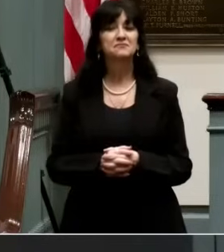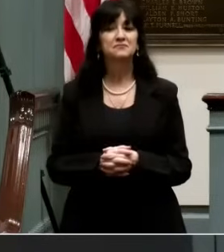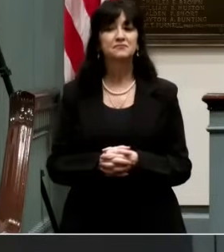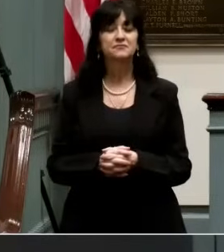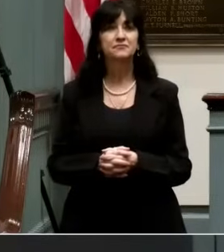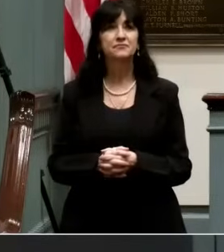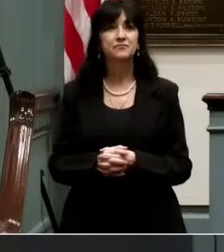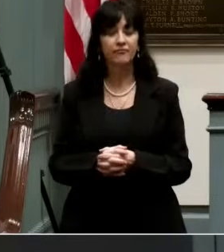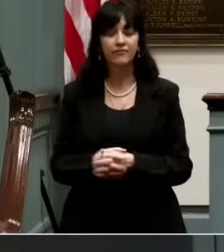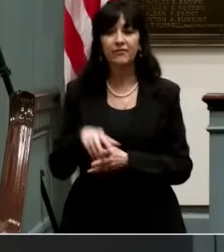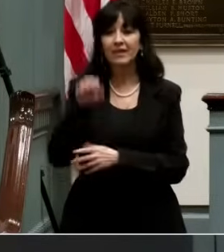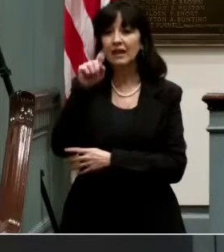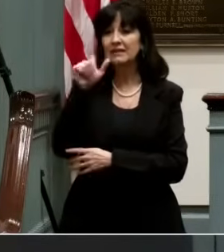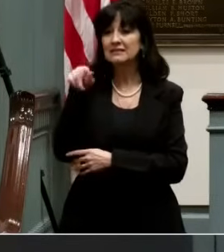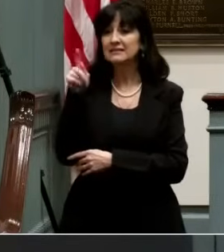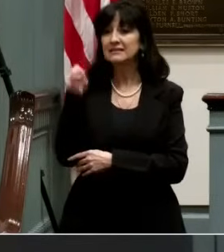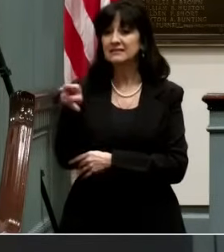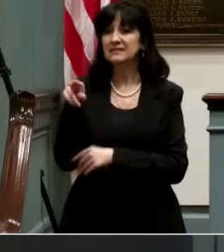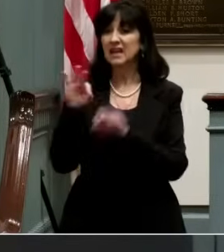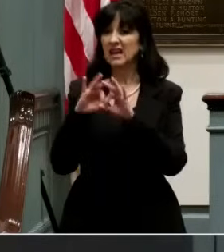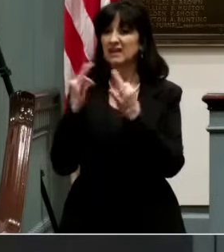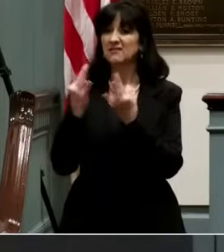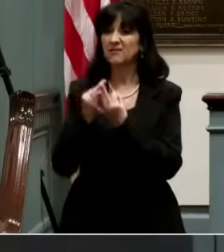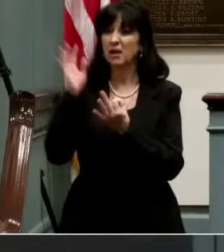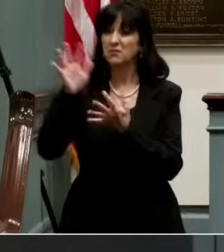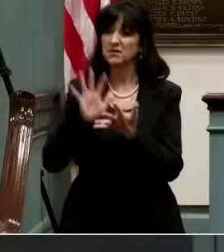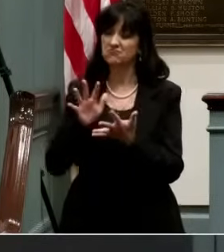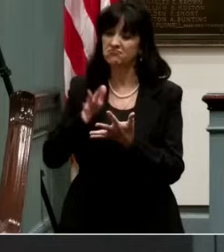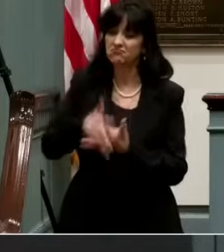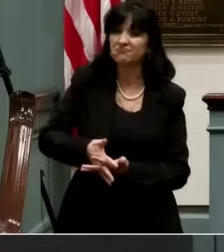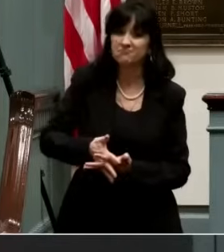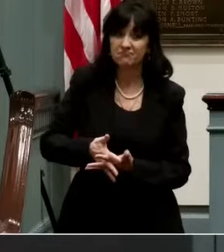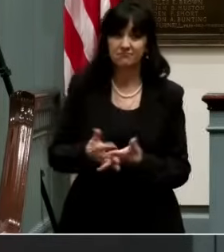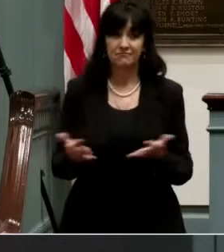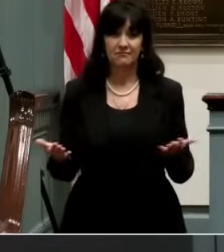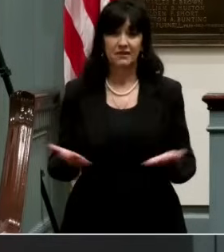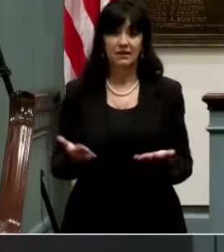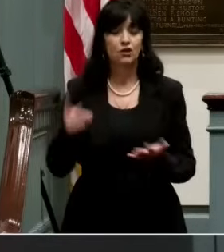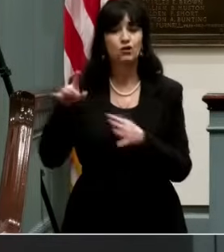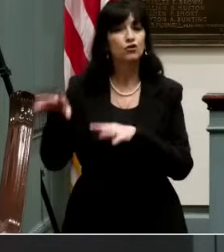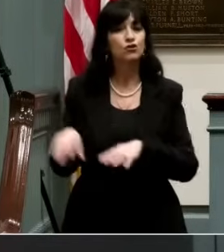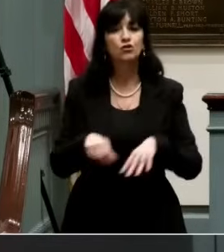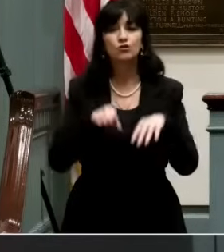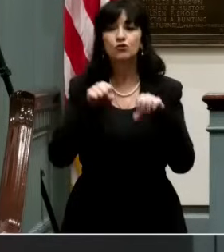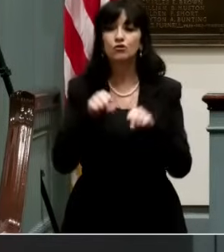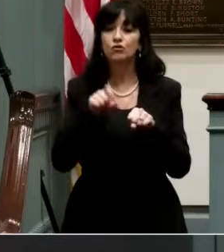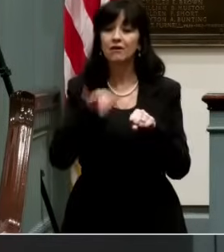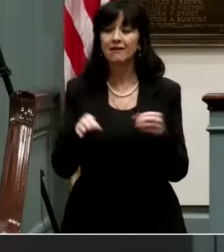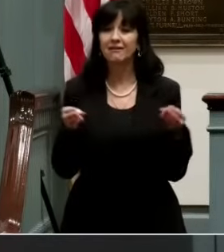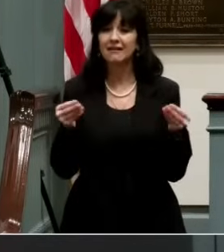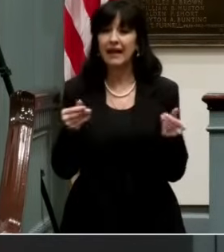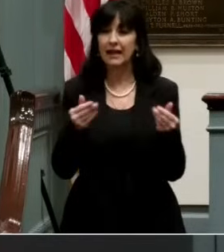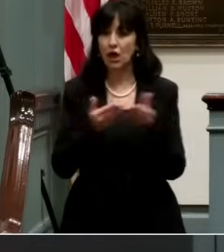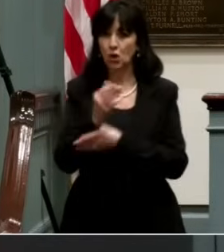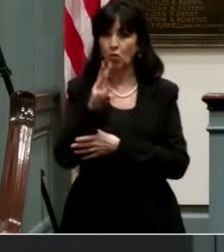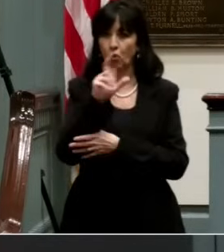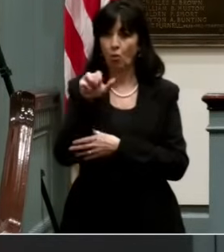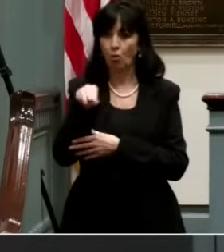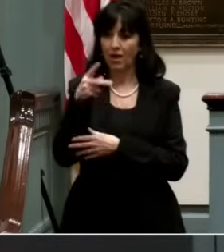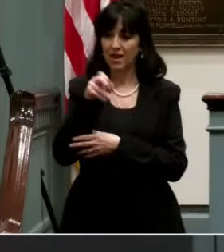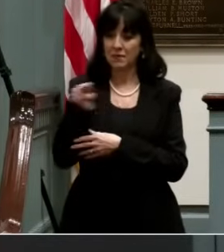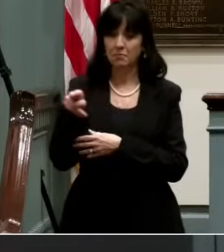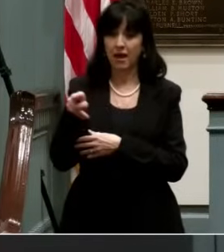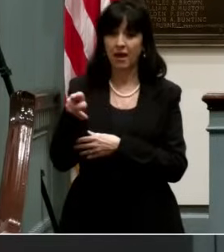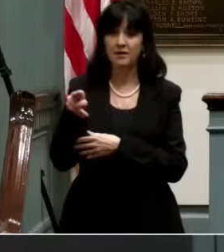The Staten family roots go deep. They acquired the land through a land grant issued by William Penn